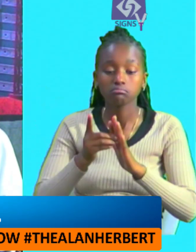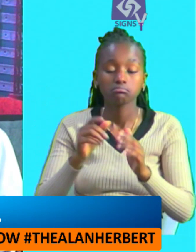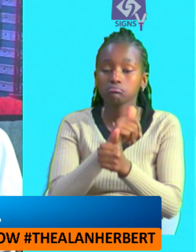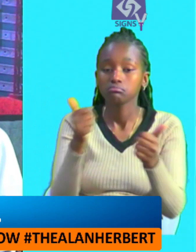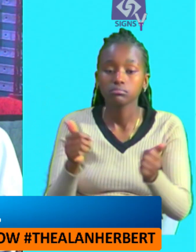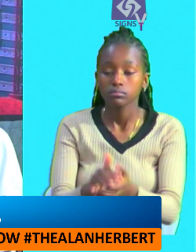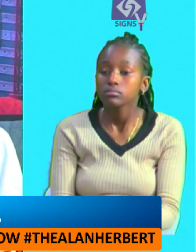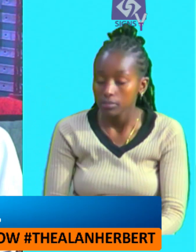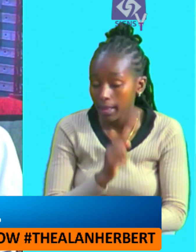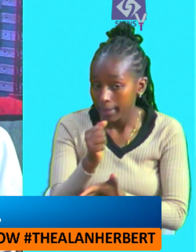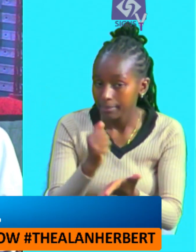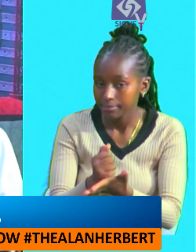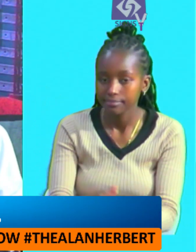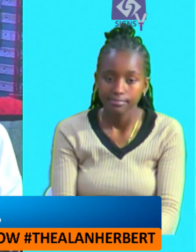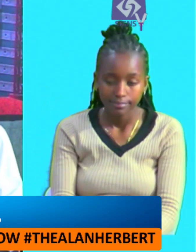to Nyambura,